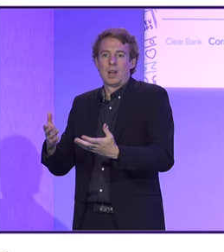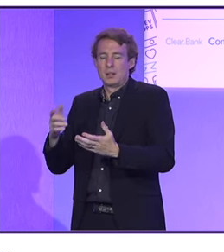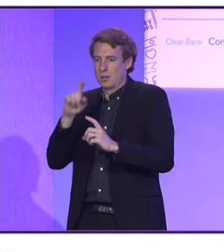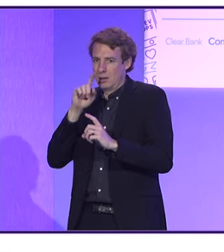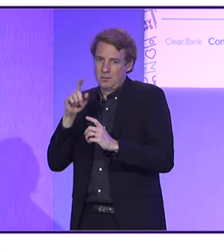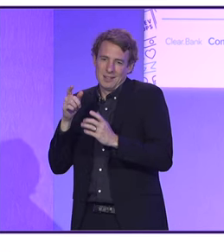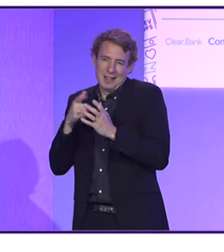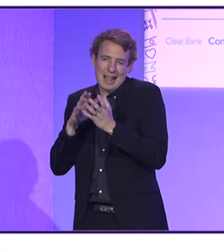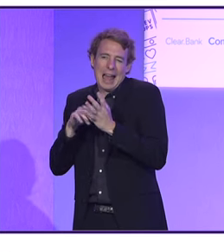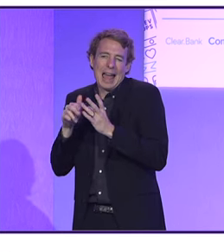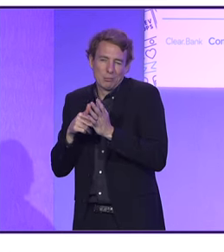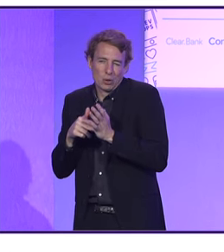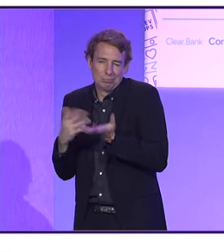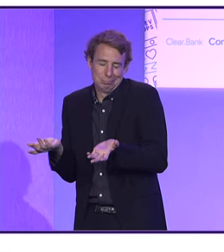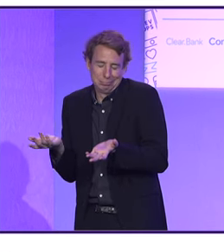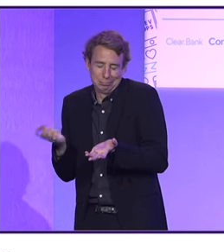I'll just say it was Amazon Web Services.